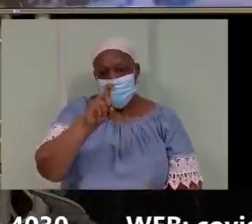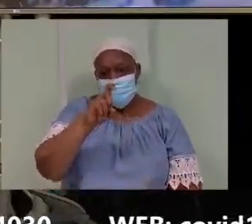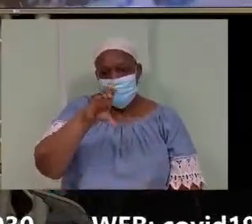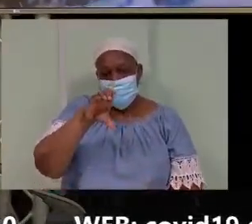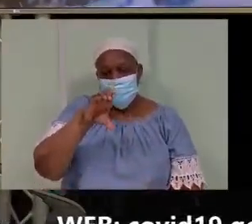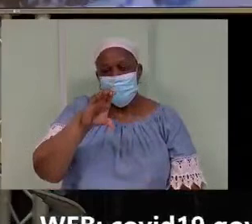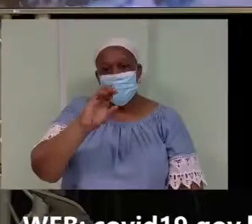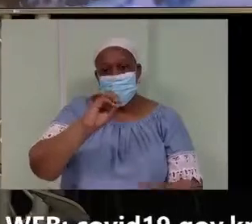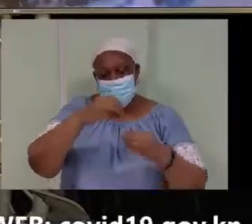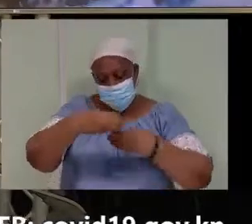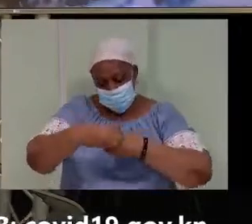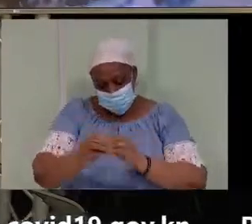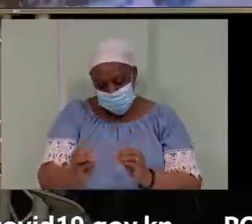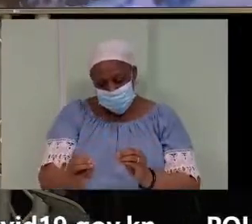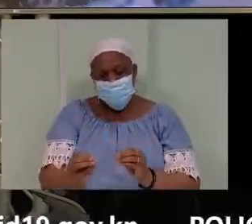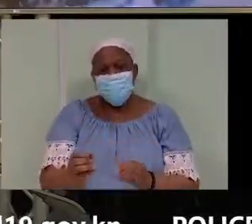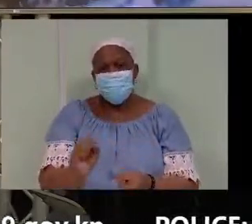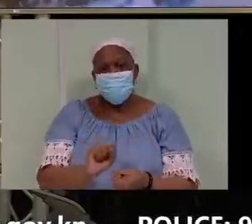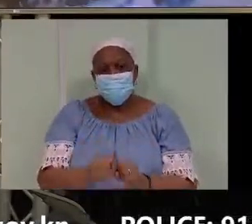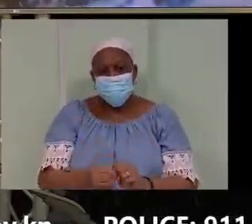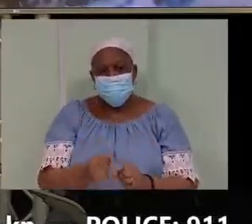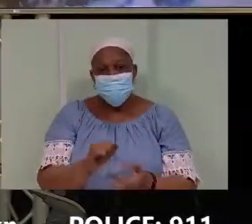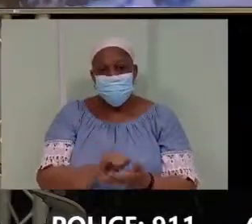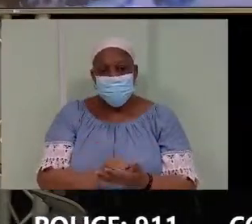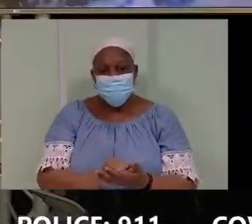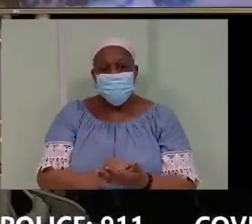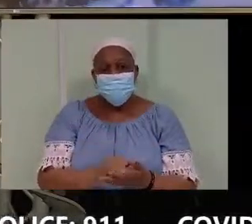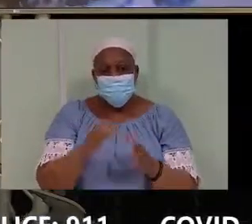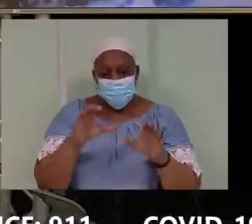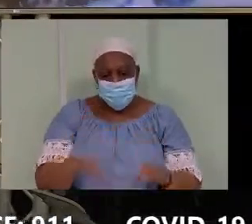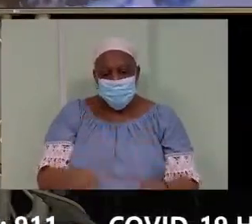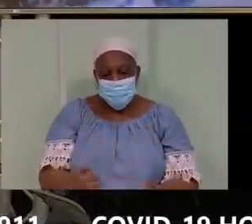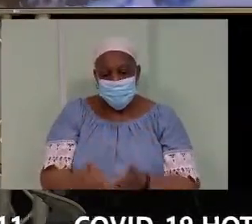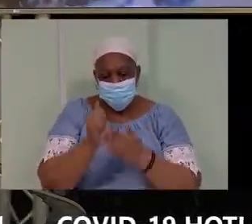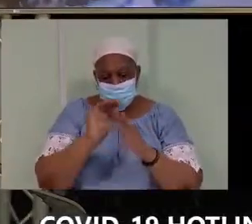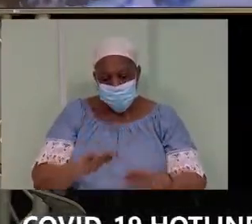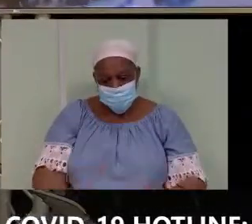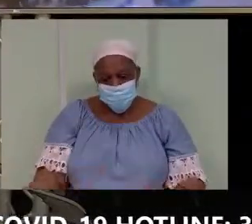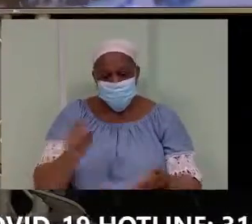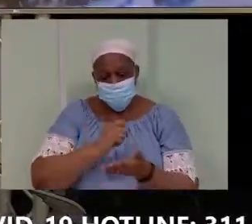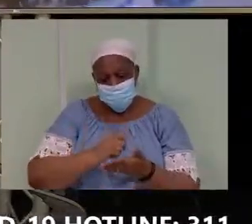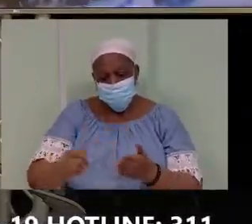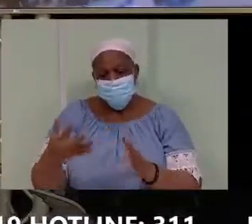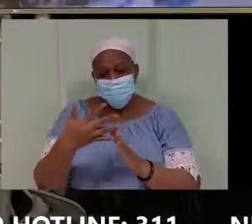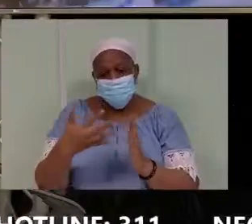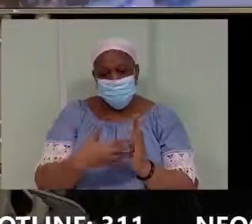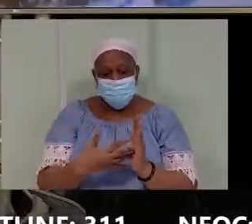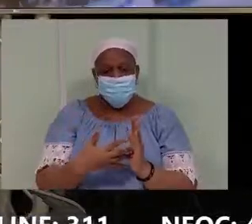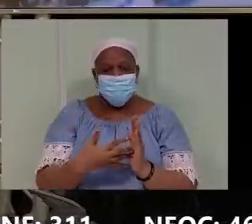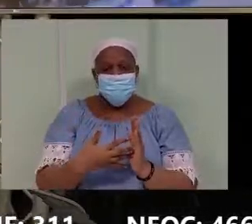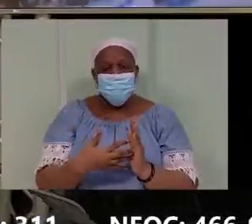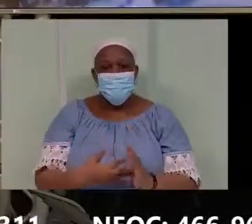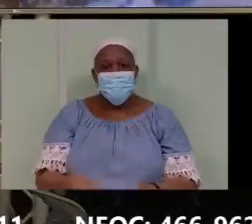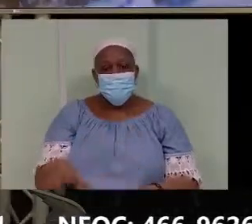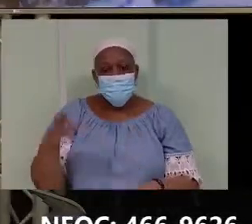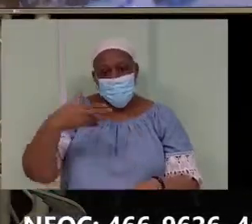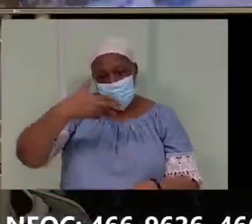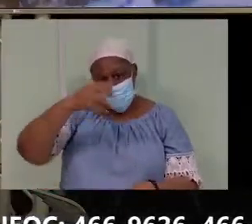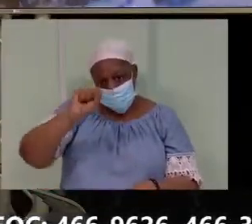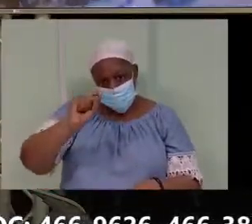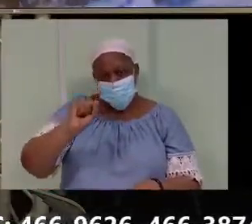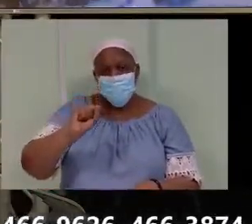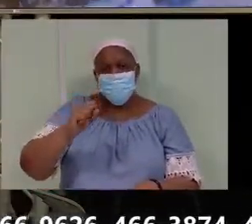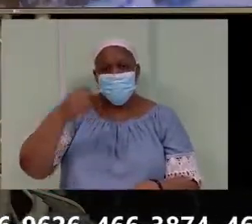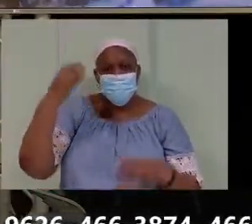been communicated to secondary school principals and heads of other examining bodies.